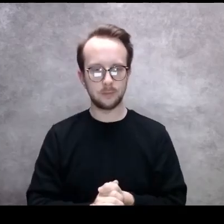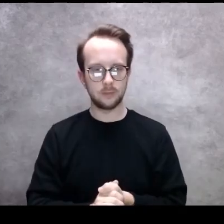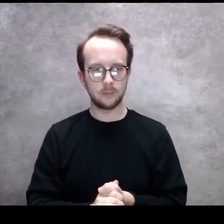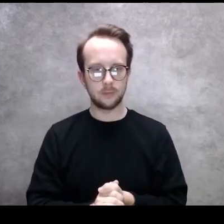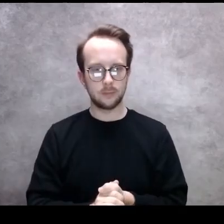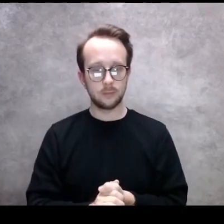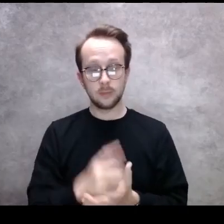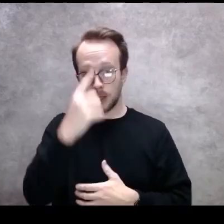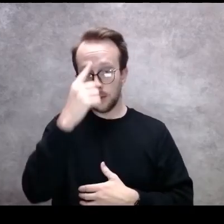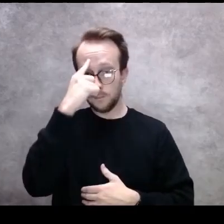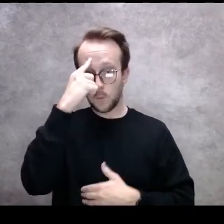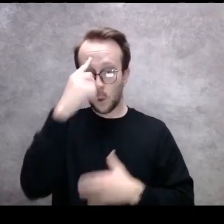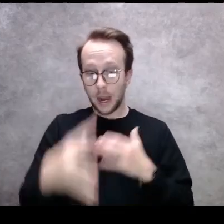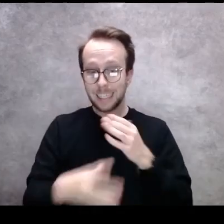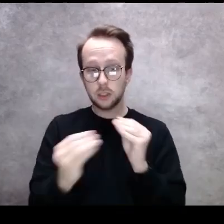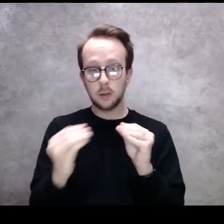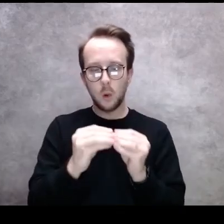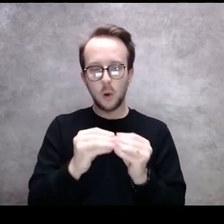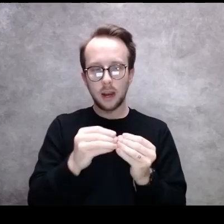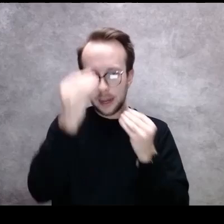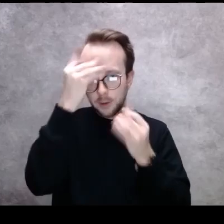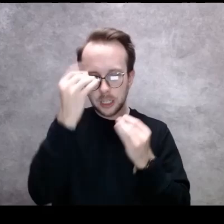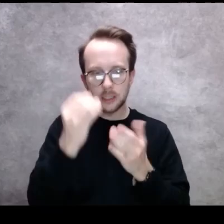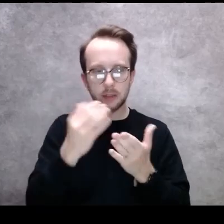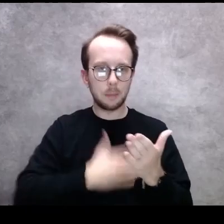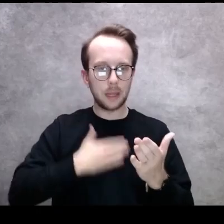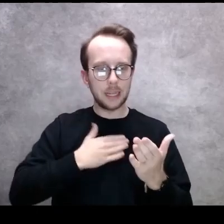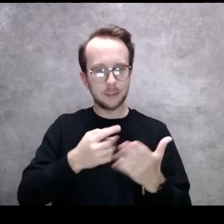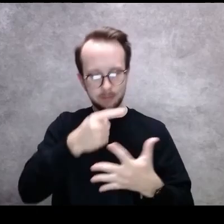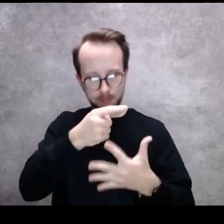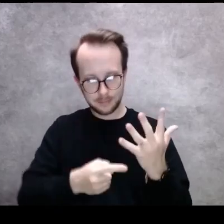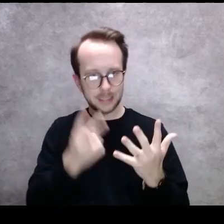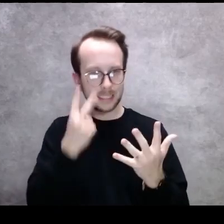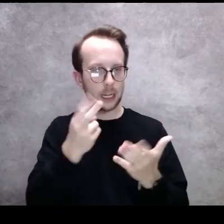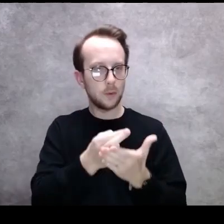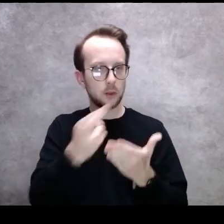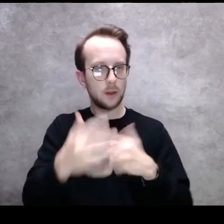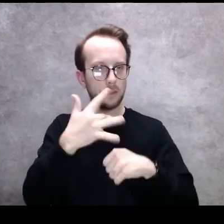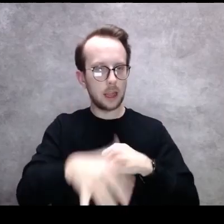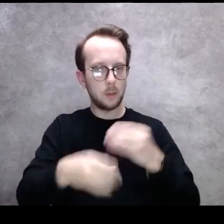For additional information, please see the resources available here.